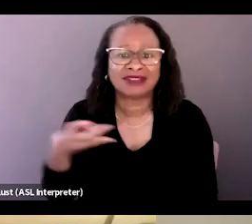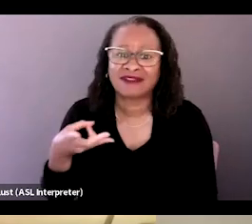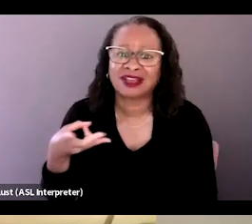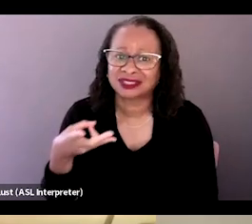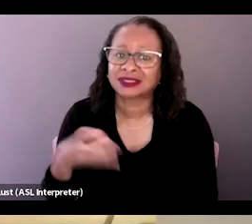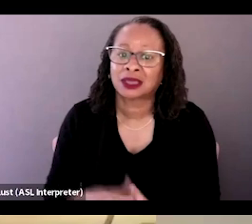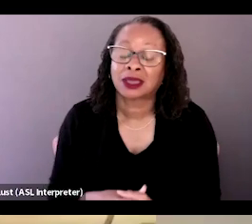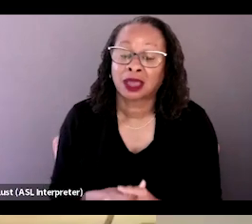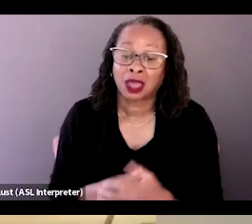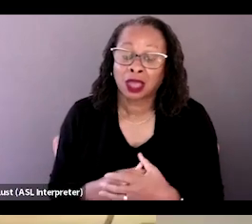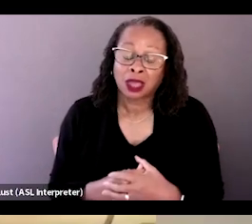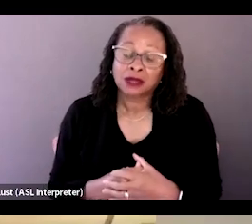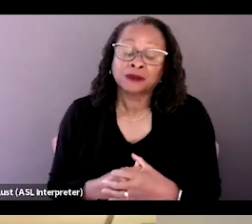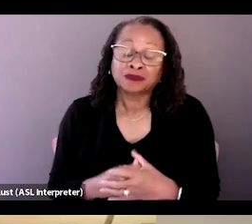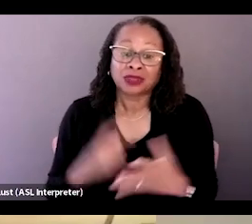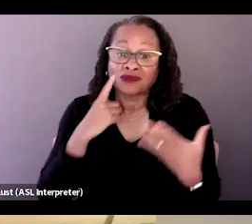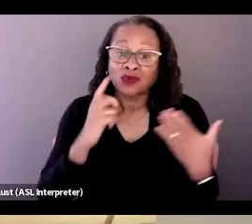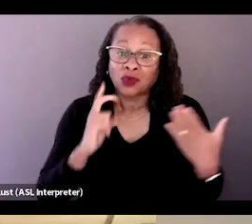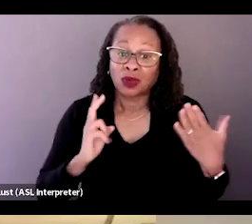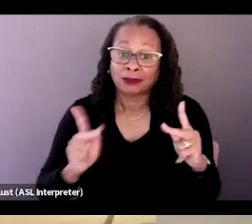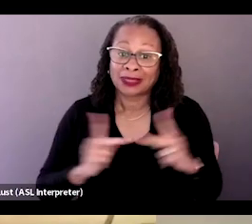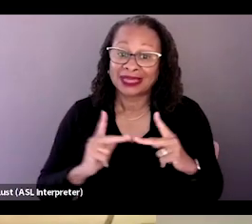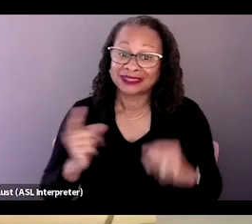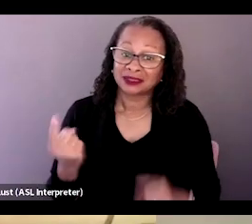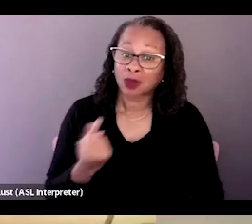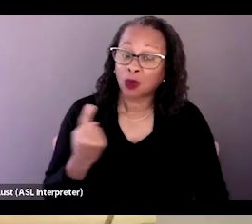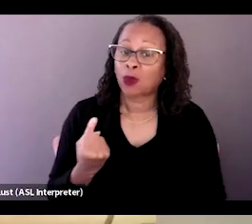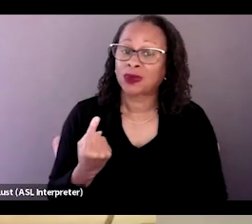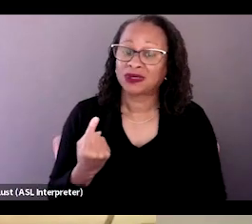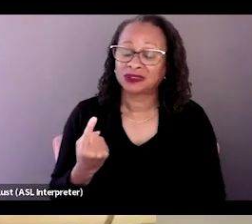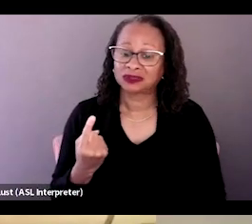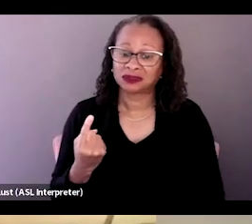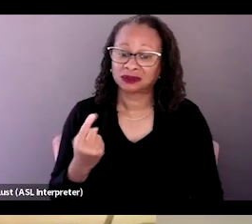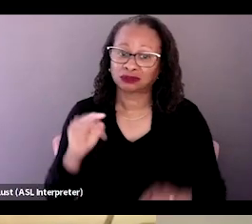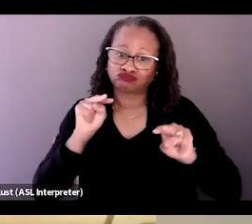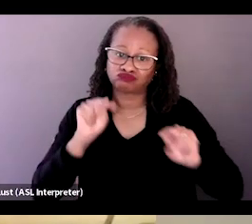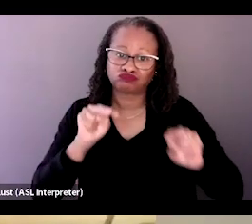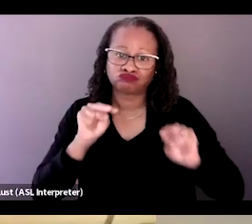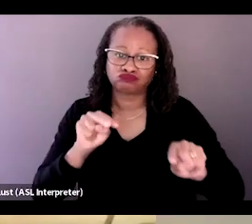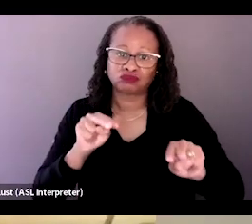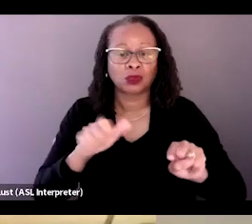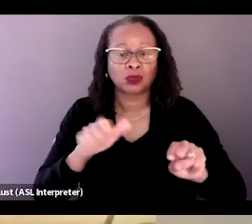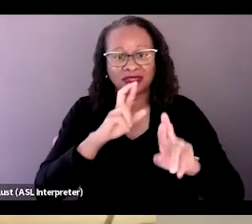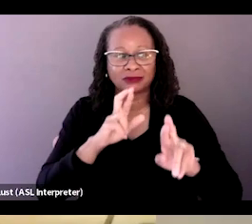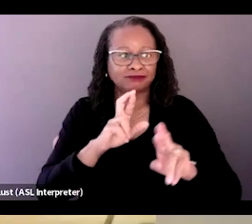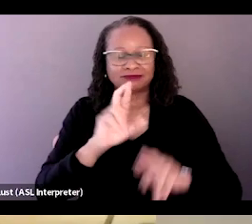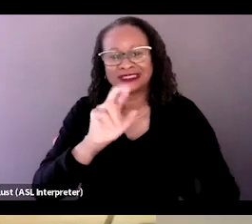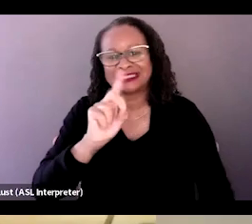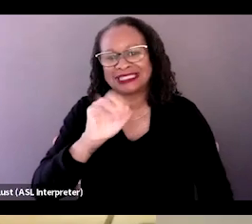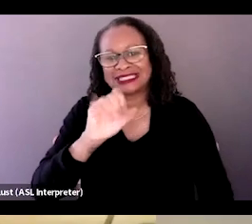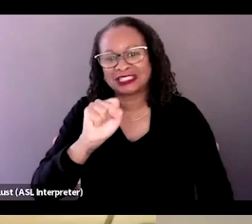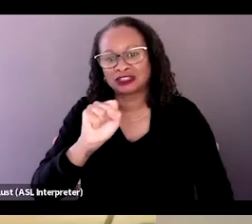it is for a place that has been always treated, I would say, with disrespect. Very